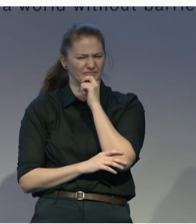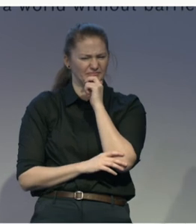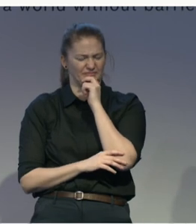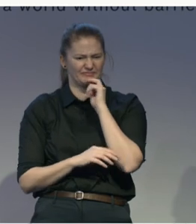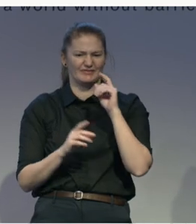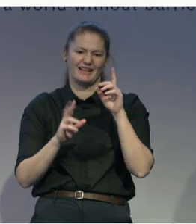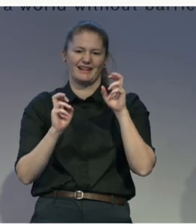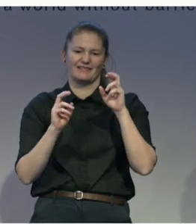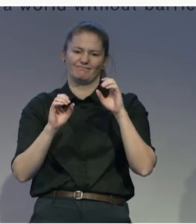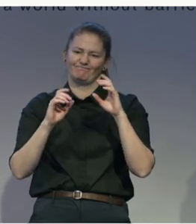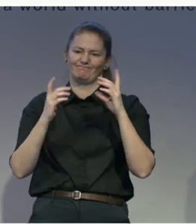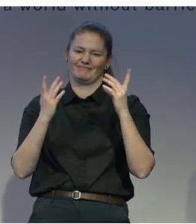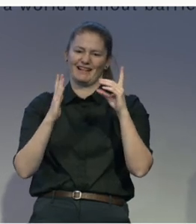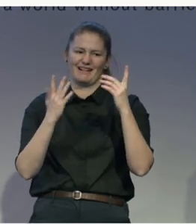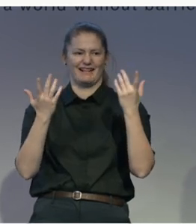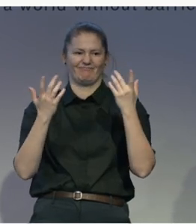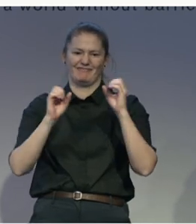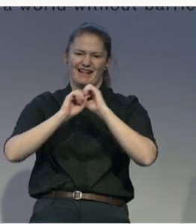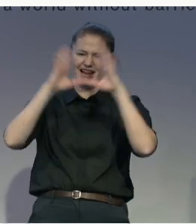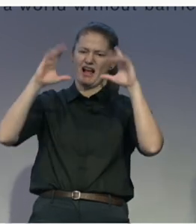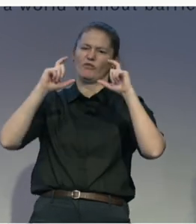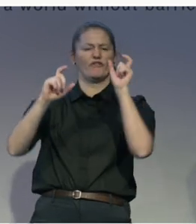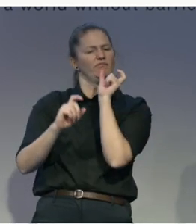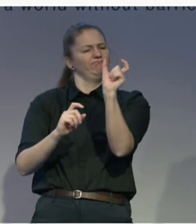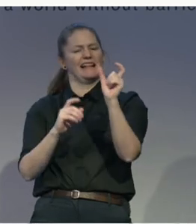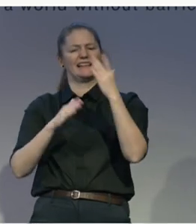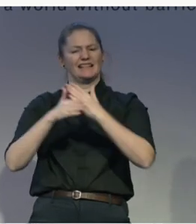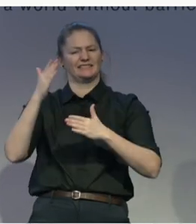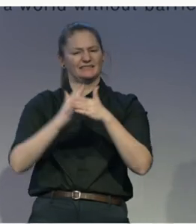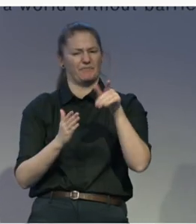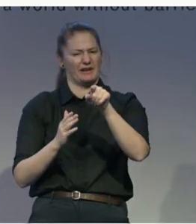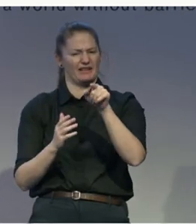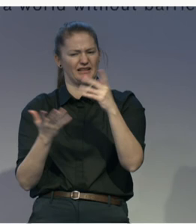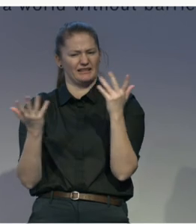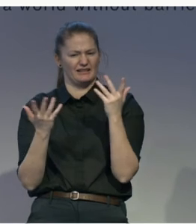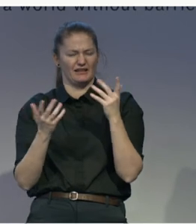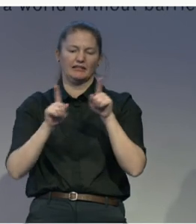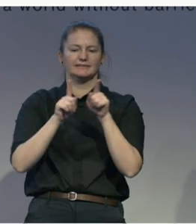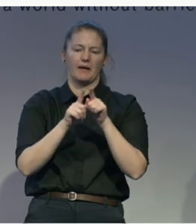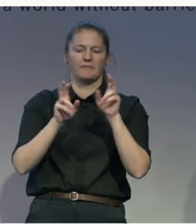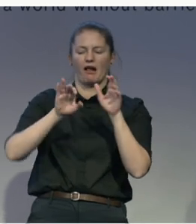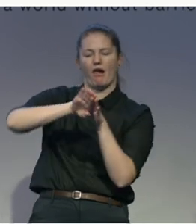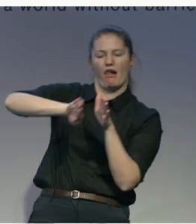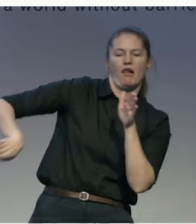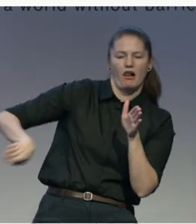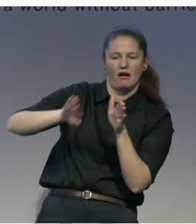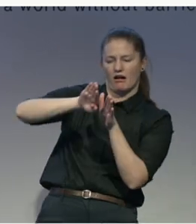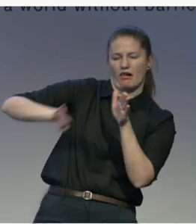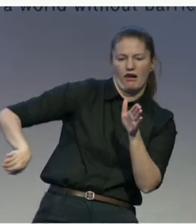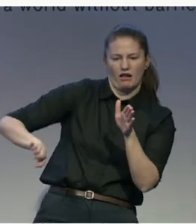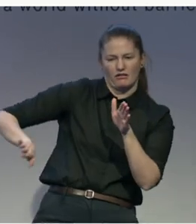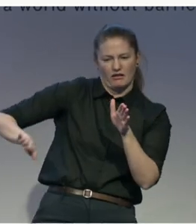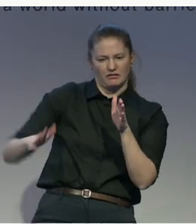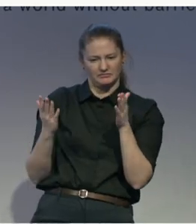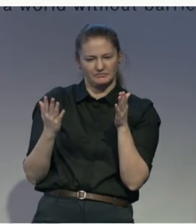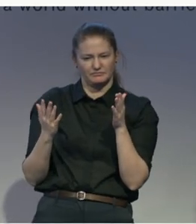used, because historically marginalized groups could have other types of disabilities, like fear of